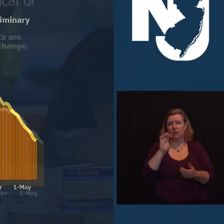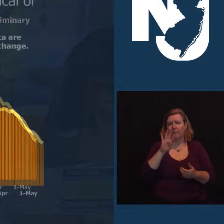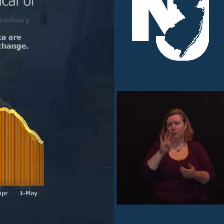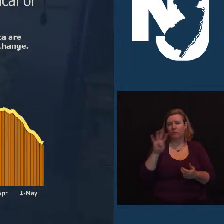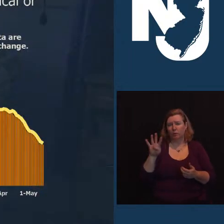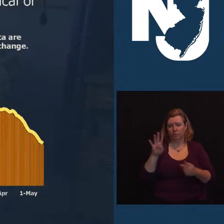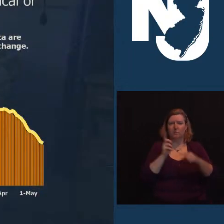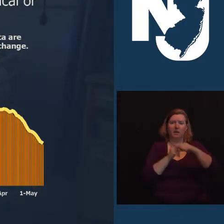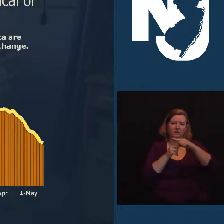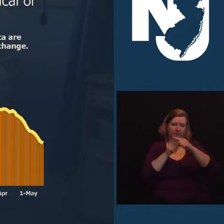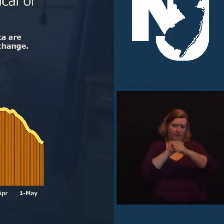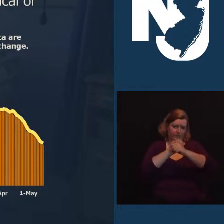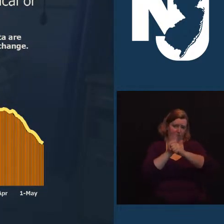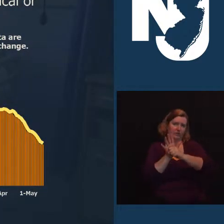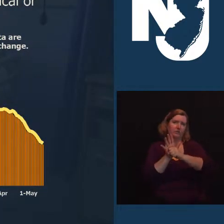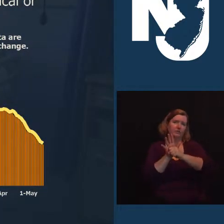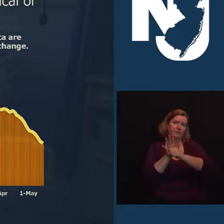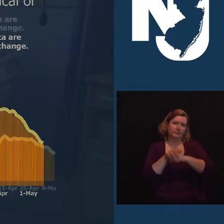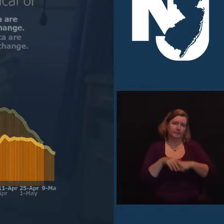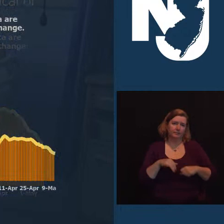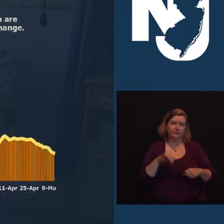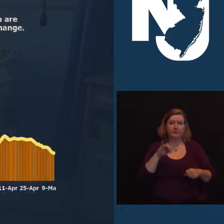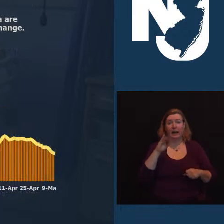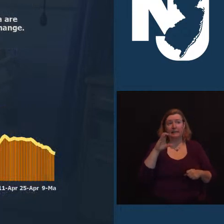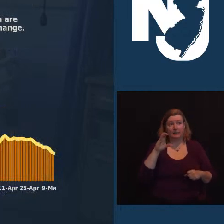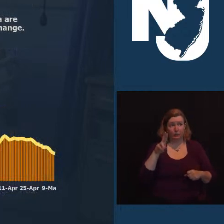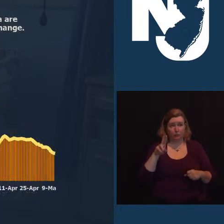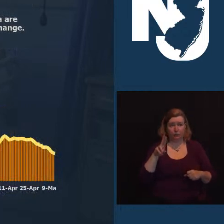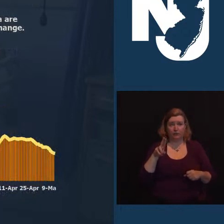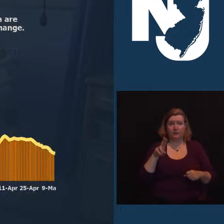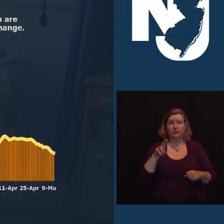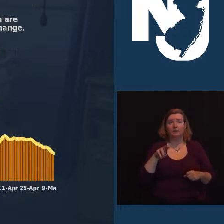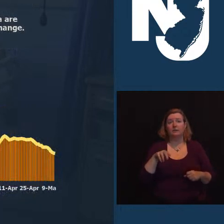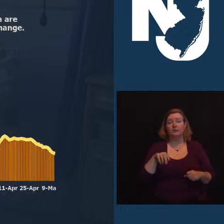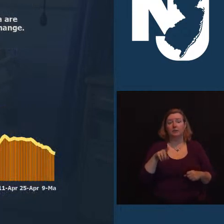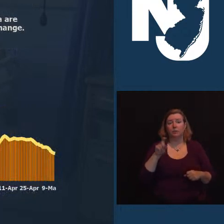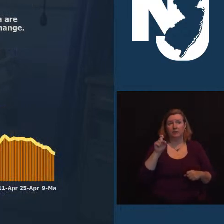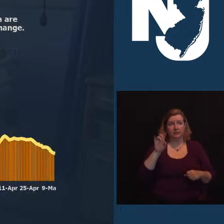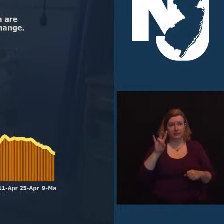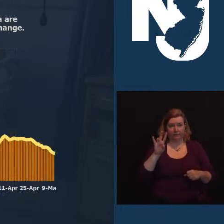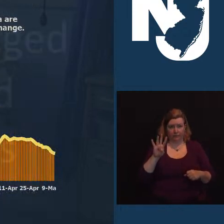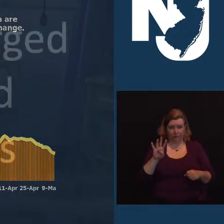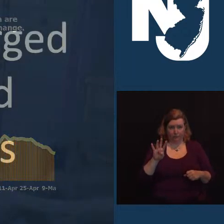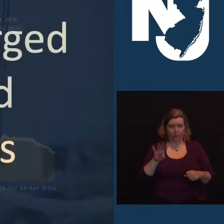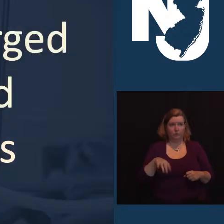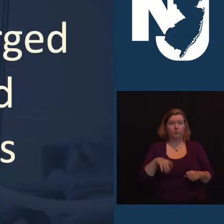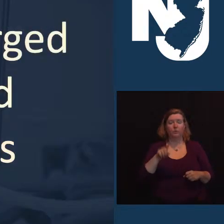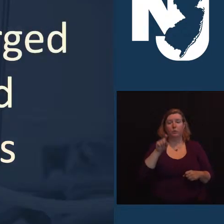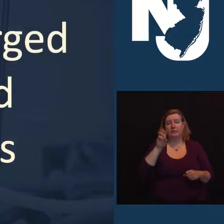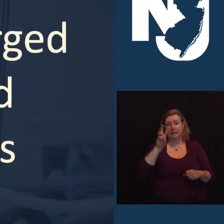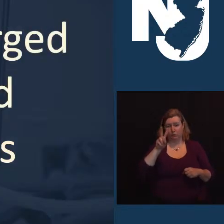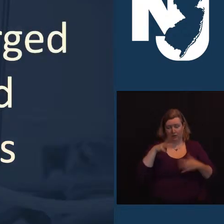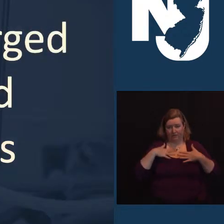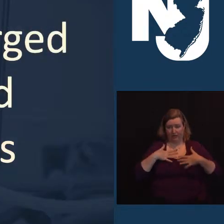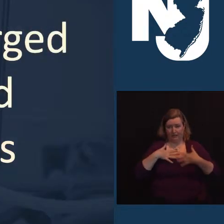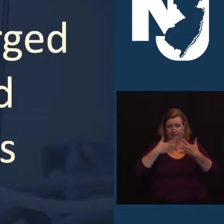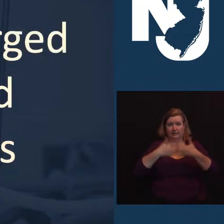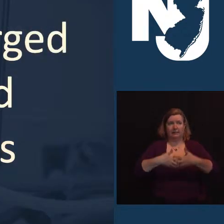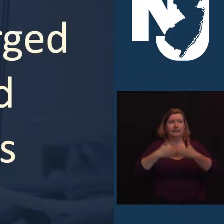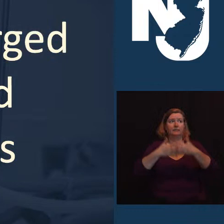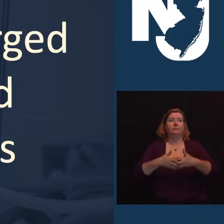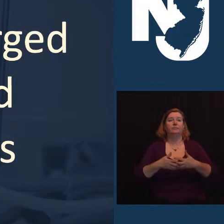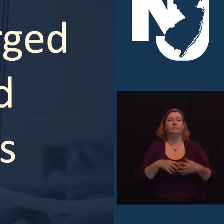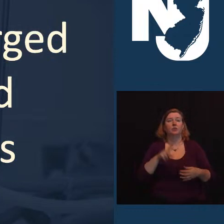count is 247, ventilators in use 162. A total of 139 live patients